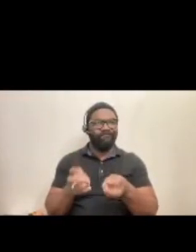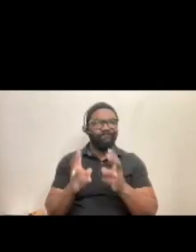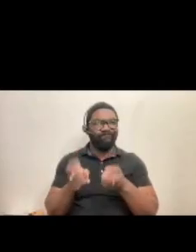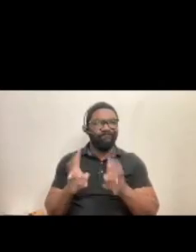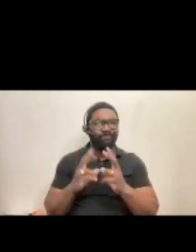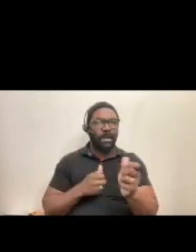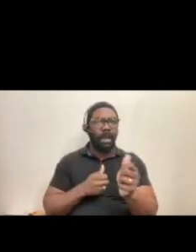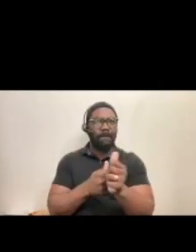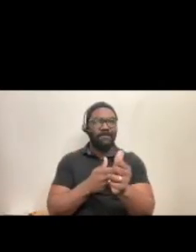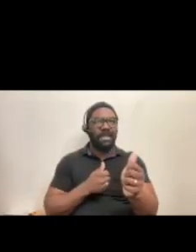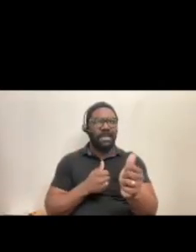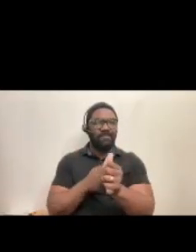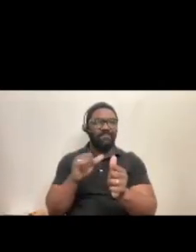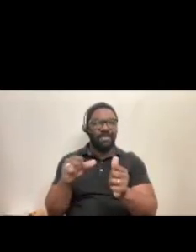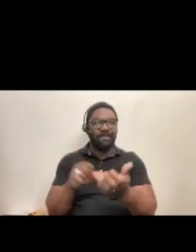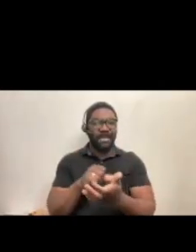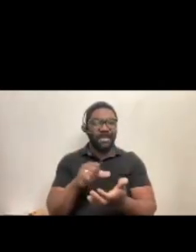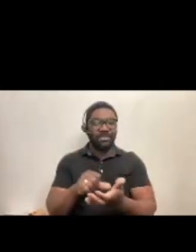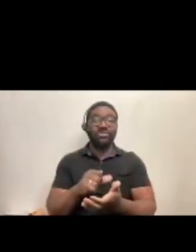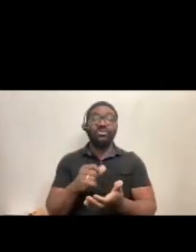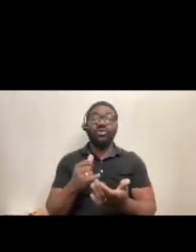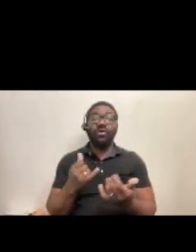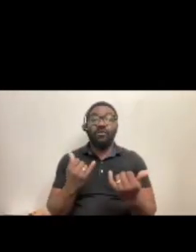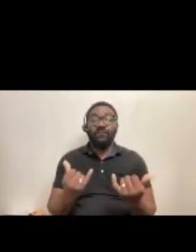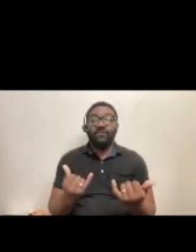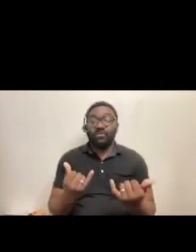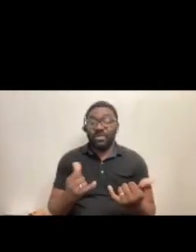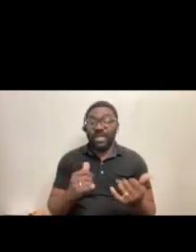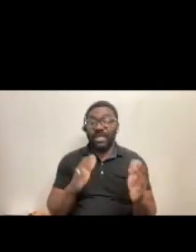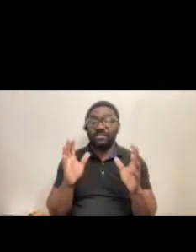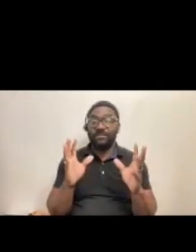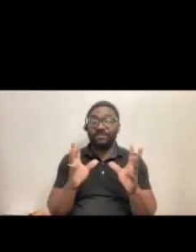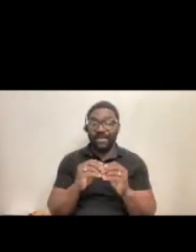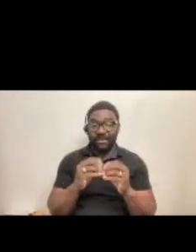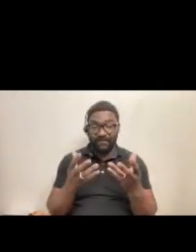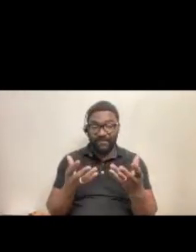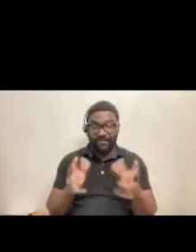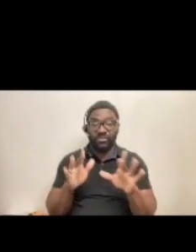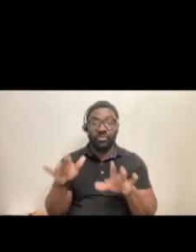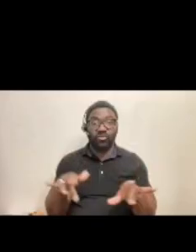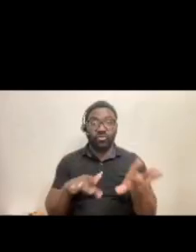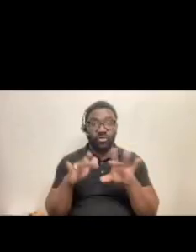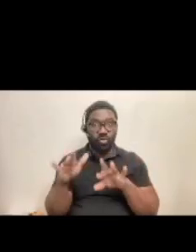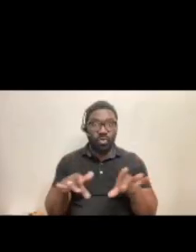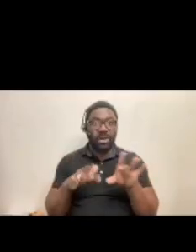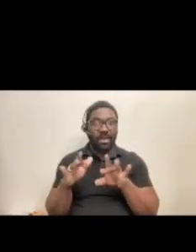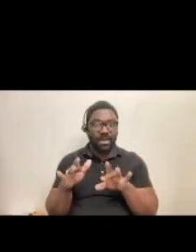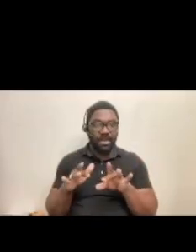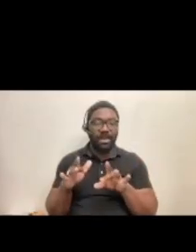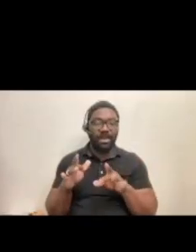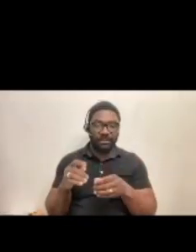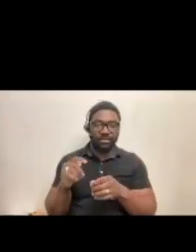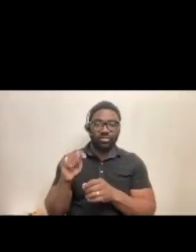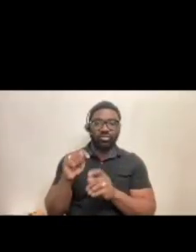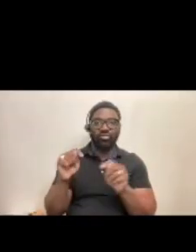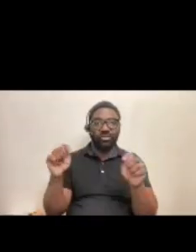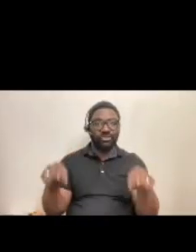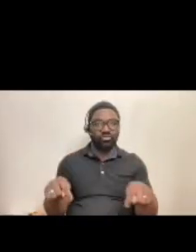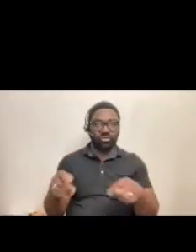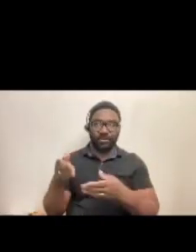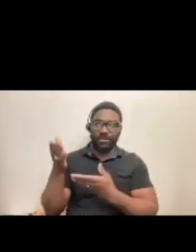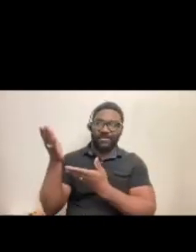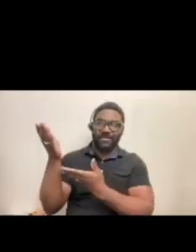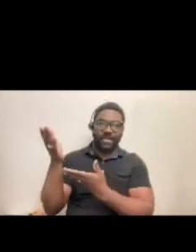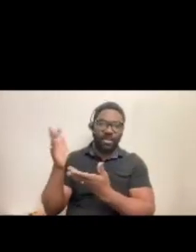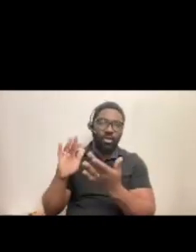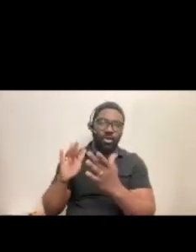for example, the recording and the transcript from today's webinar, once it's all complete, will ultimately live on this page. So you'll be able to find all